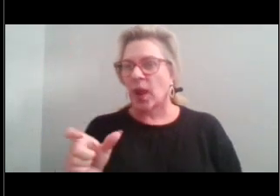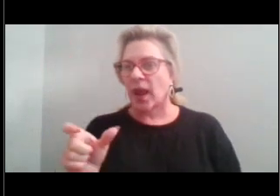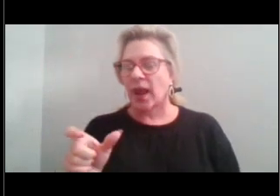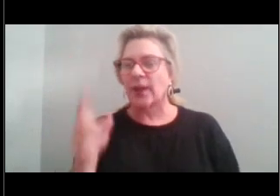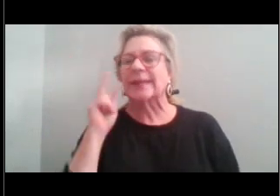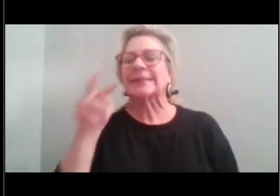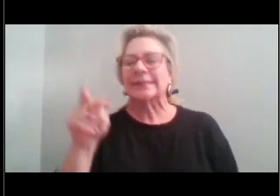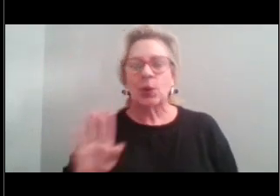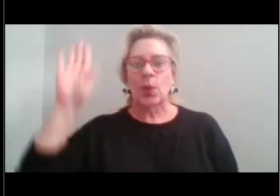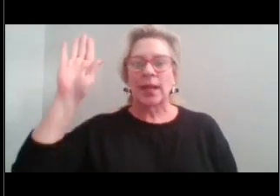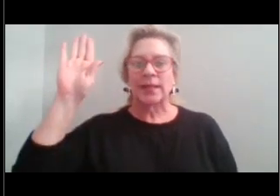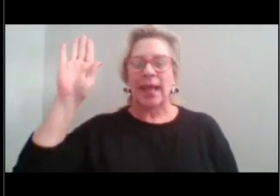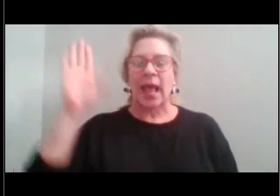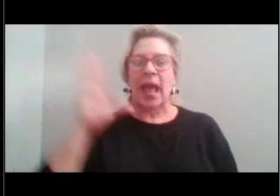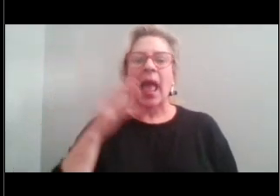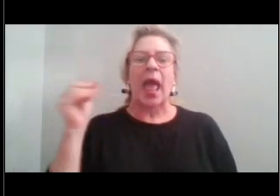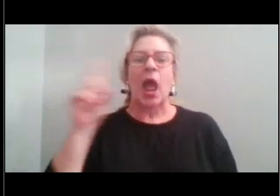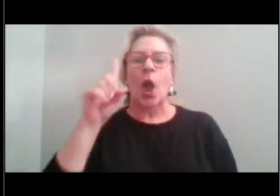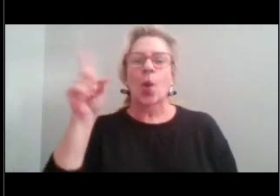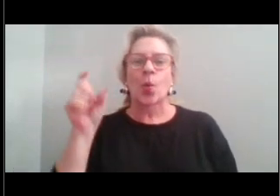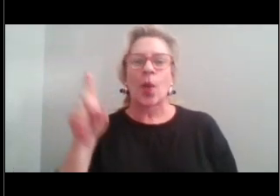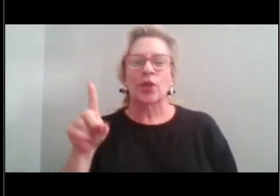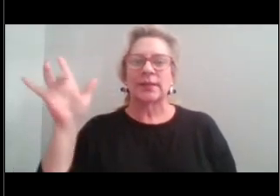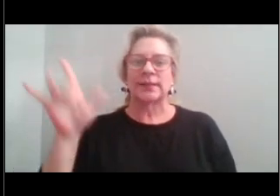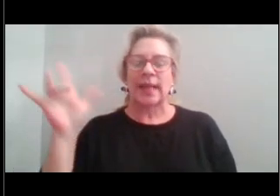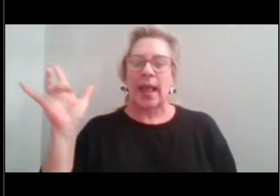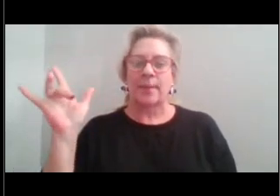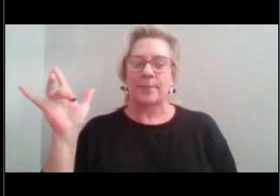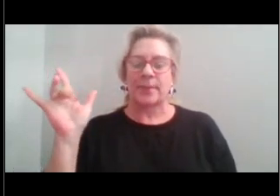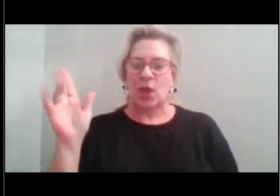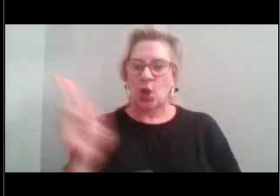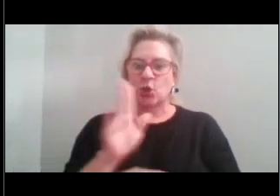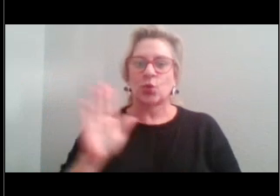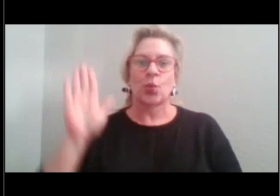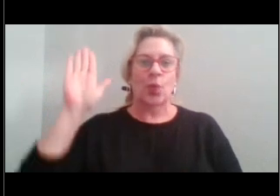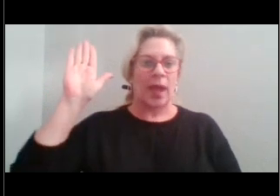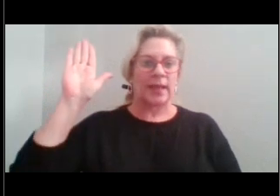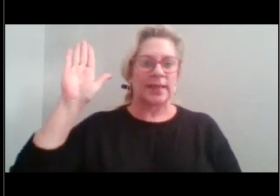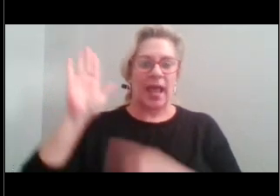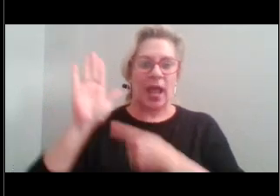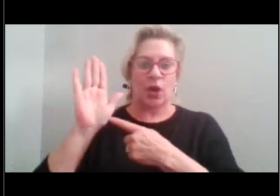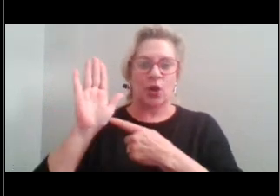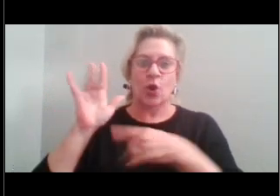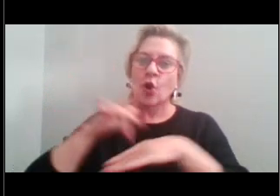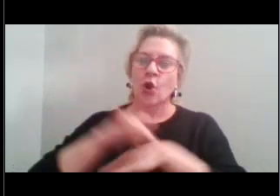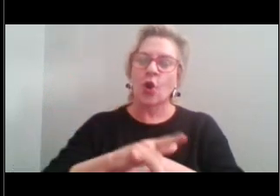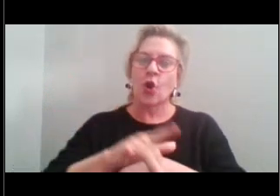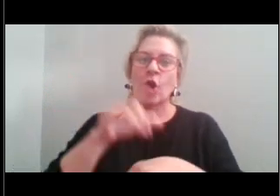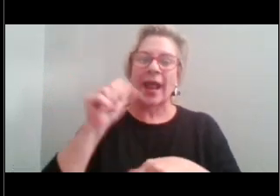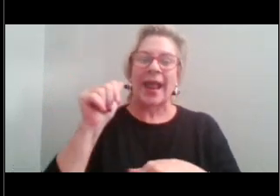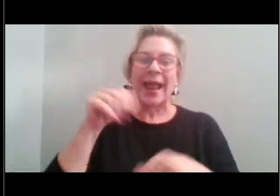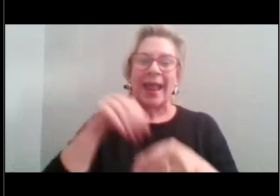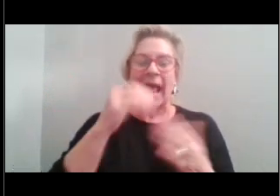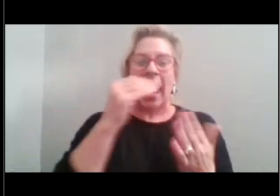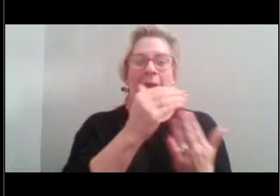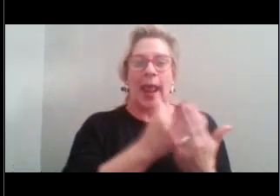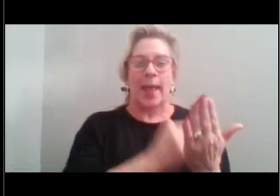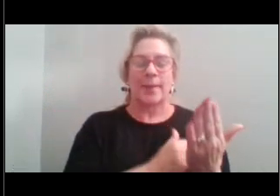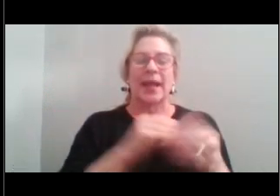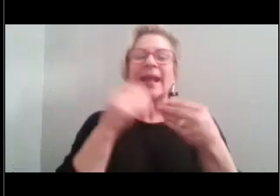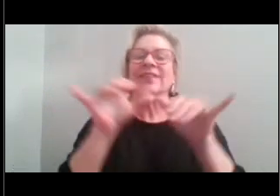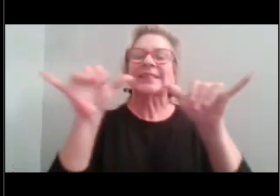feature as well as the questions tab. We encourage you to use the raise hand feature as early into the item as you can to give the system time